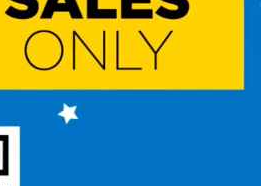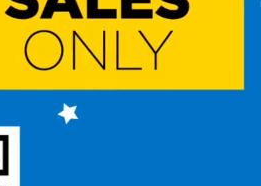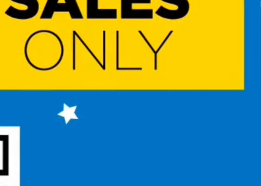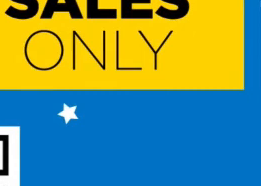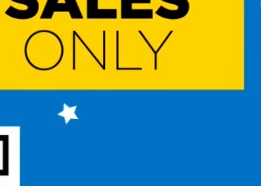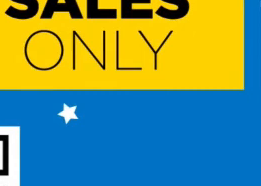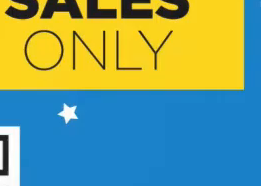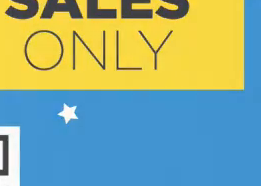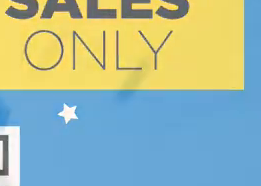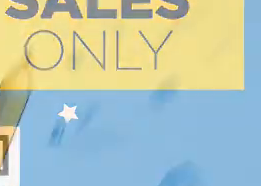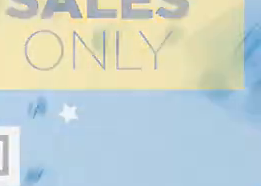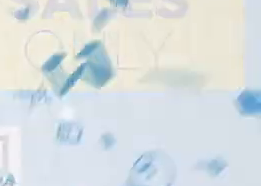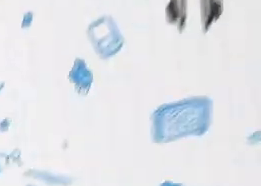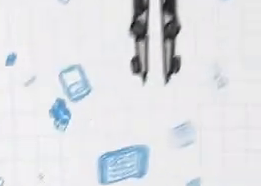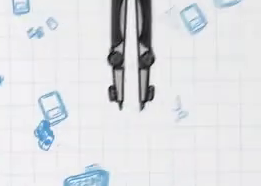Zoe and Zoshi.